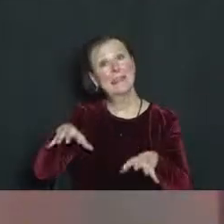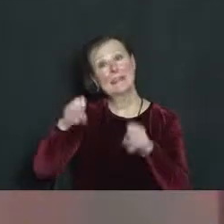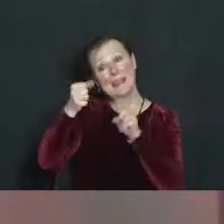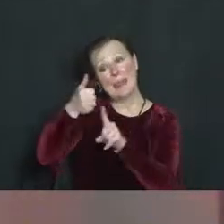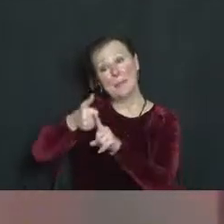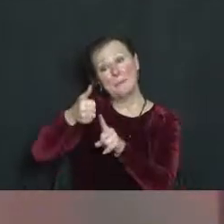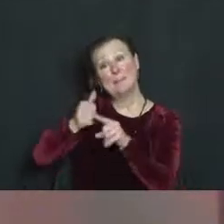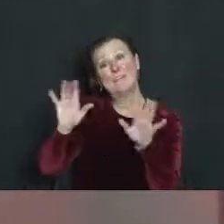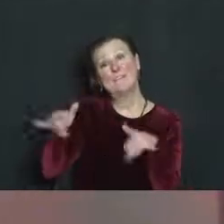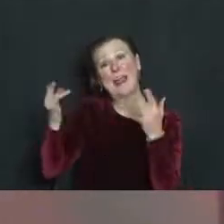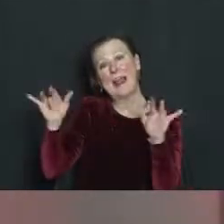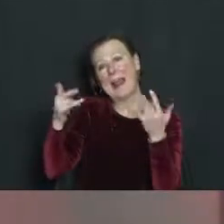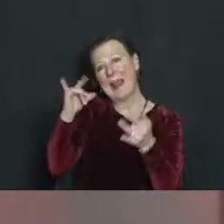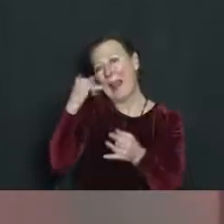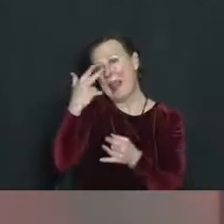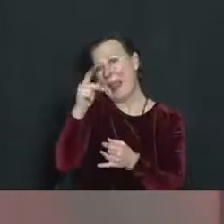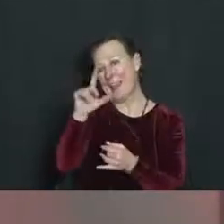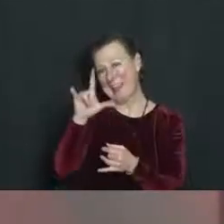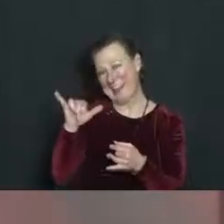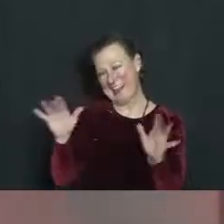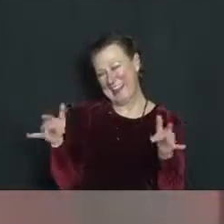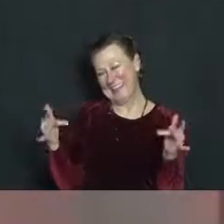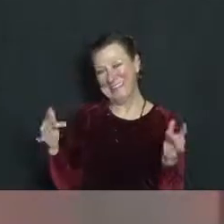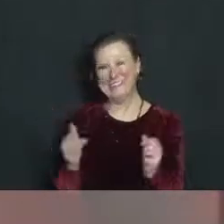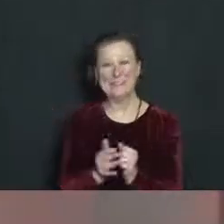so lightly.